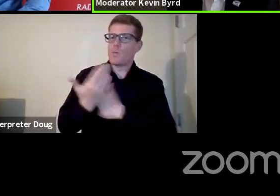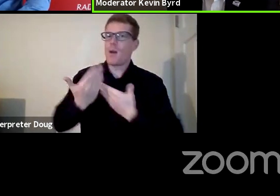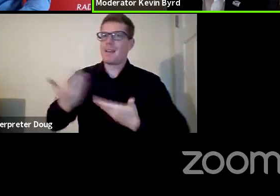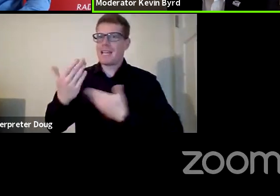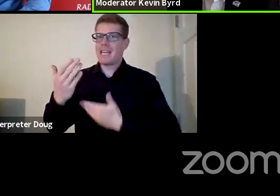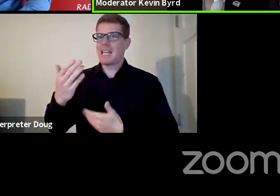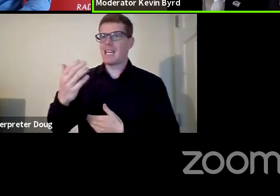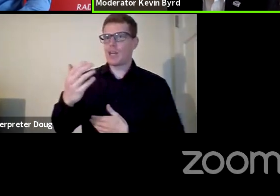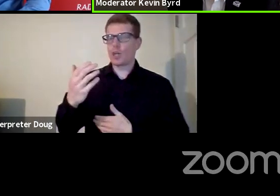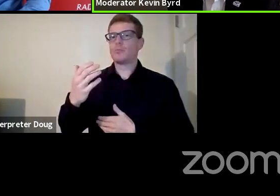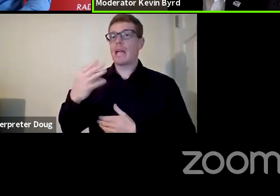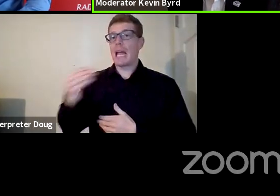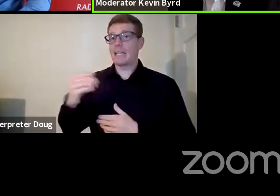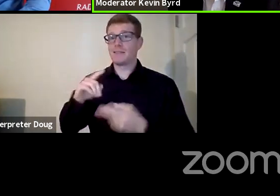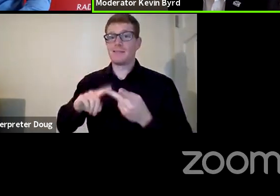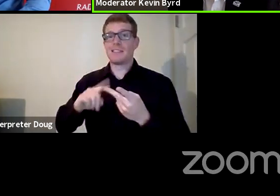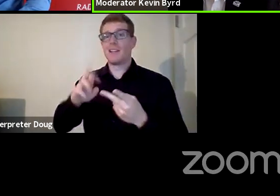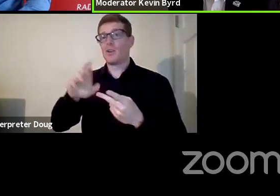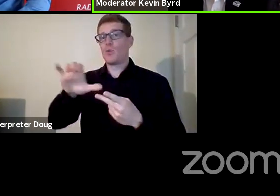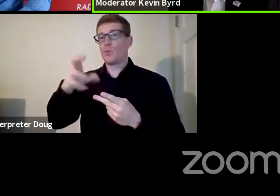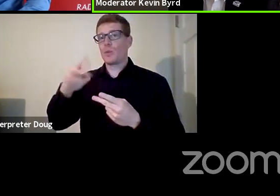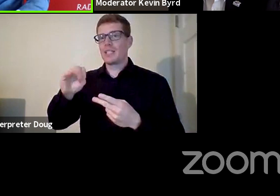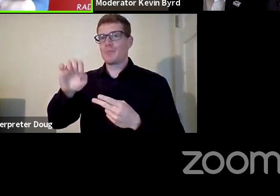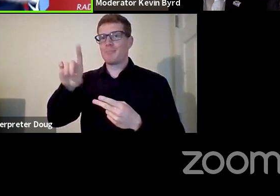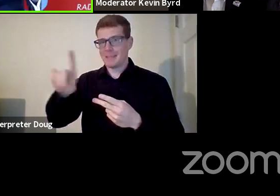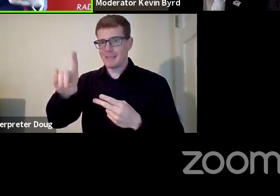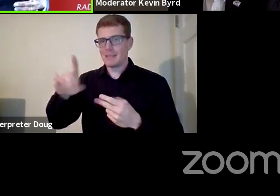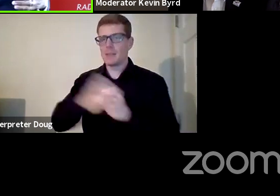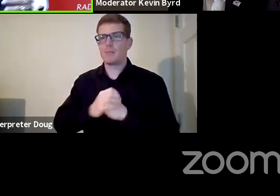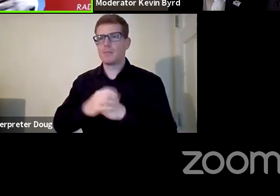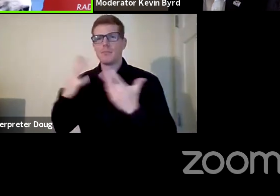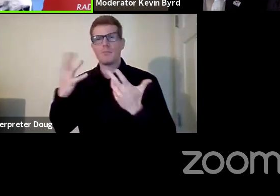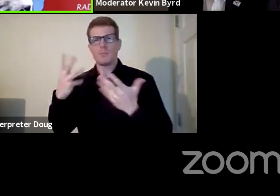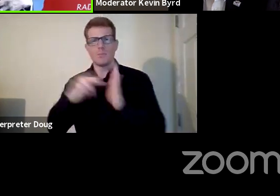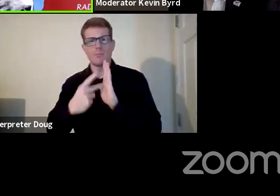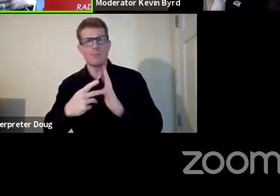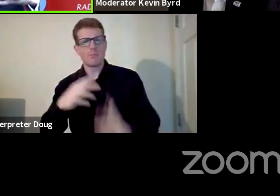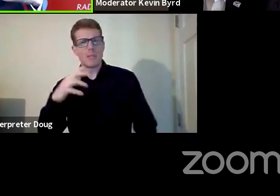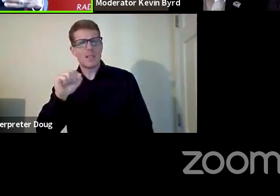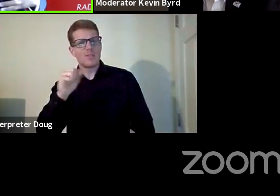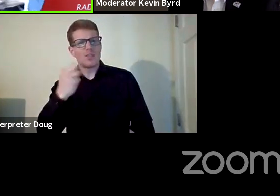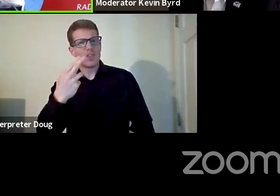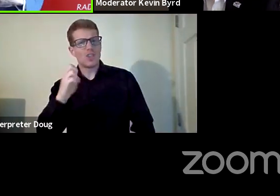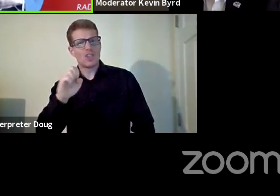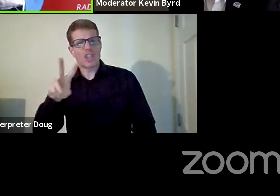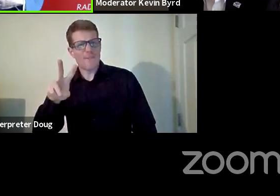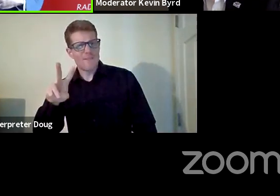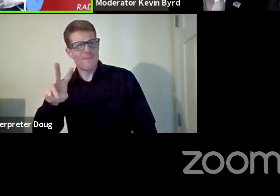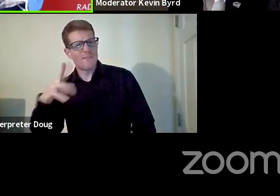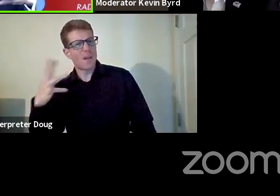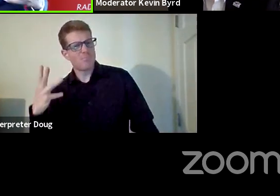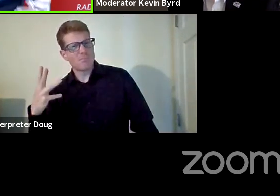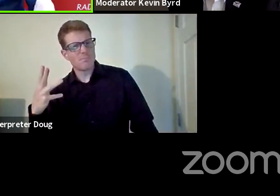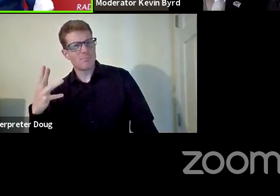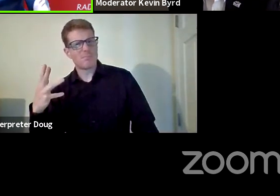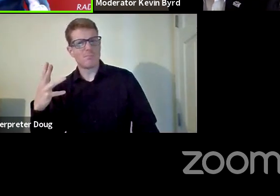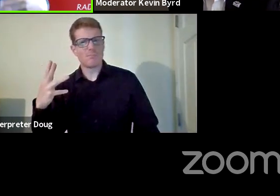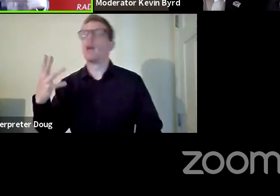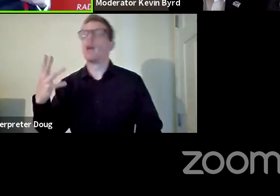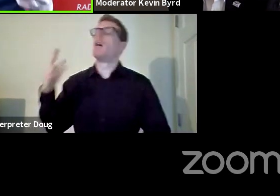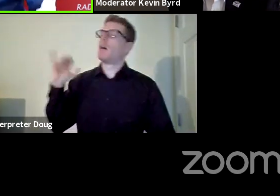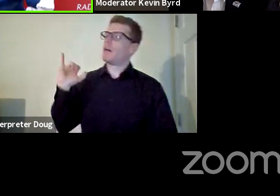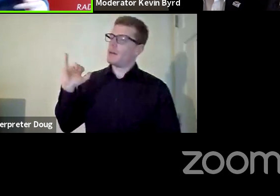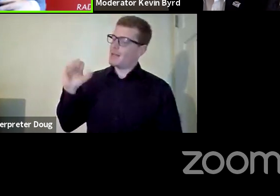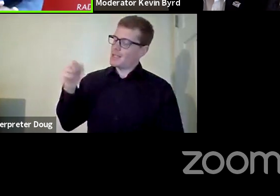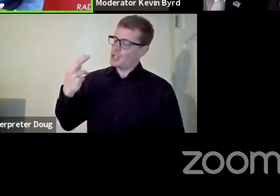acronym. Can you explain what that organization is? Well, SHEV is our, if you will, they are our governing body, if